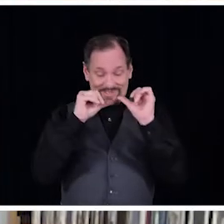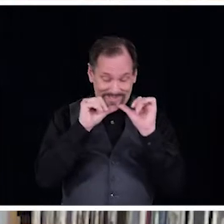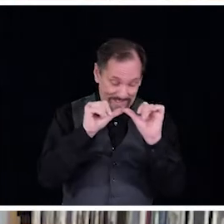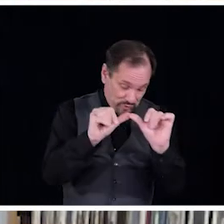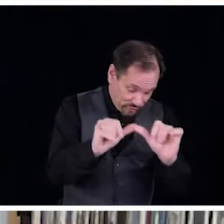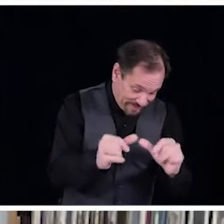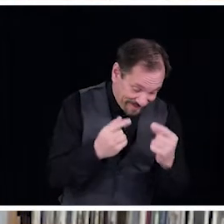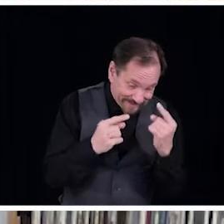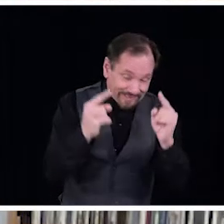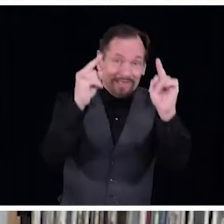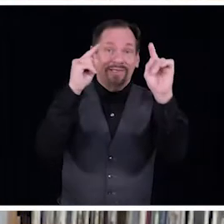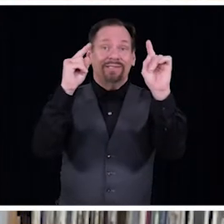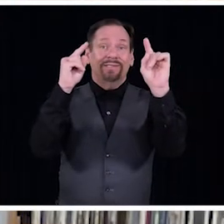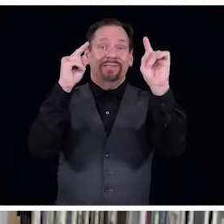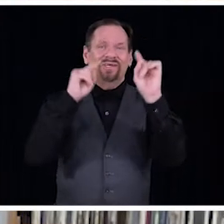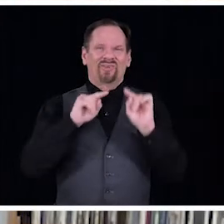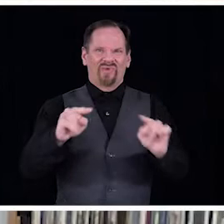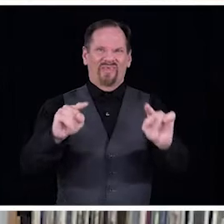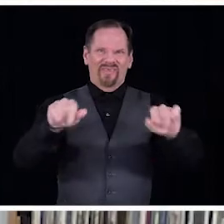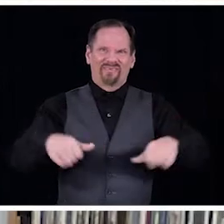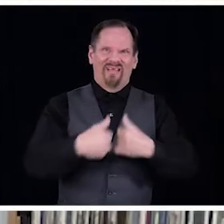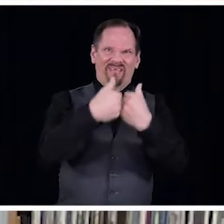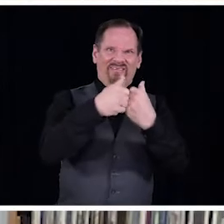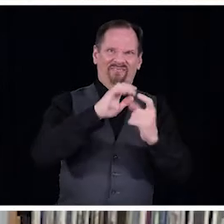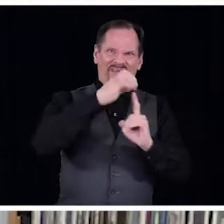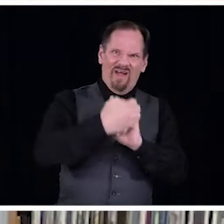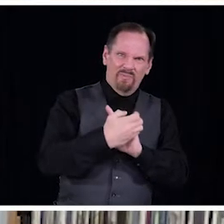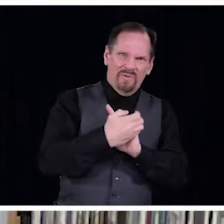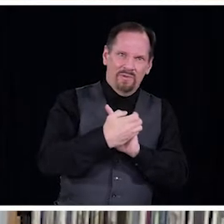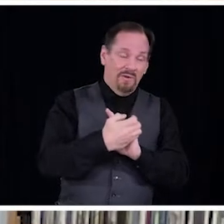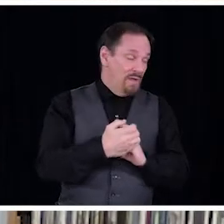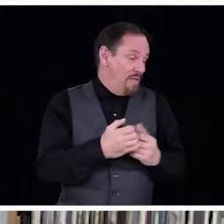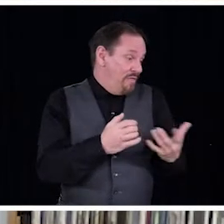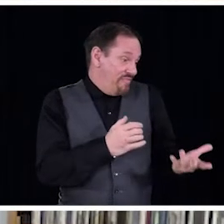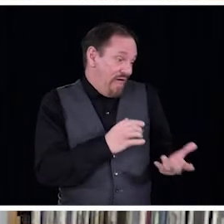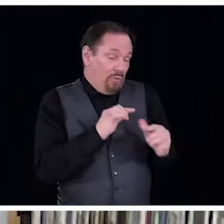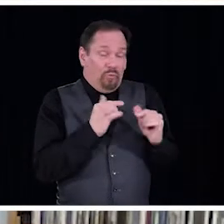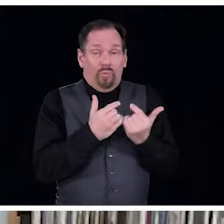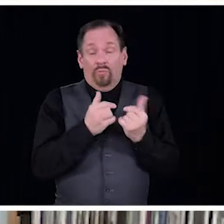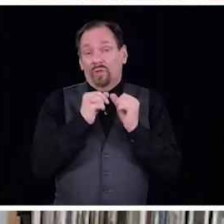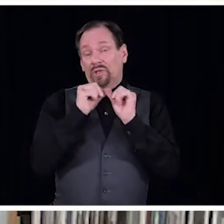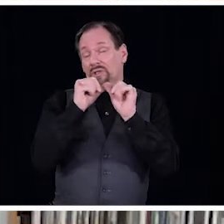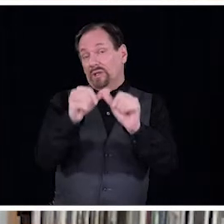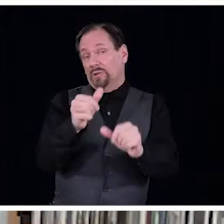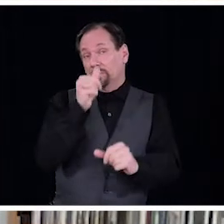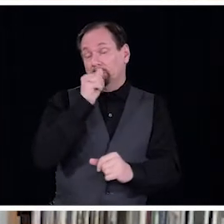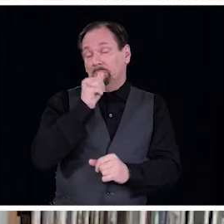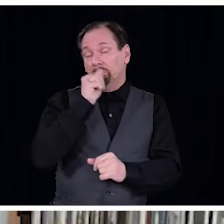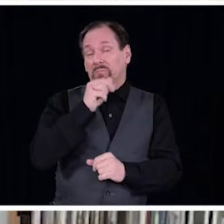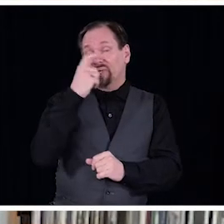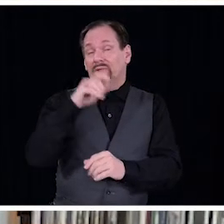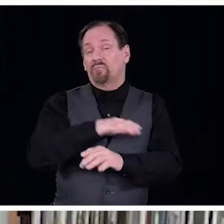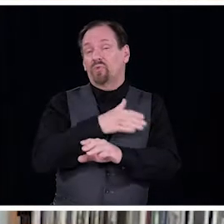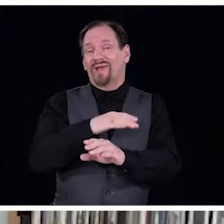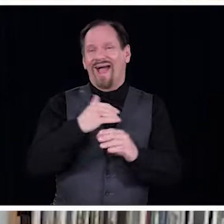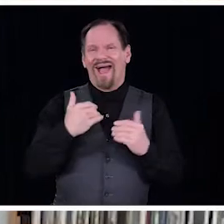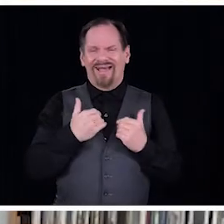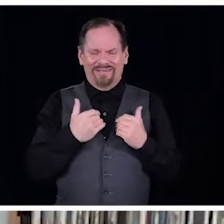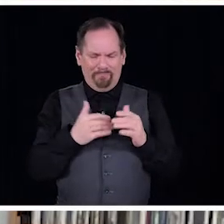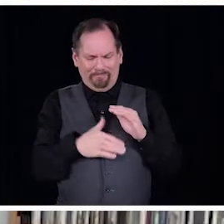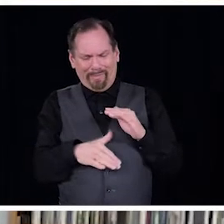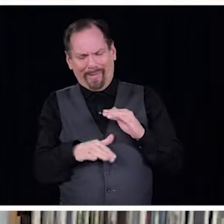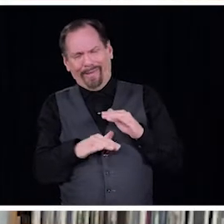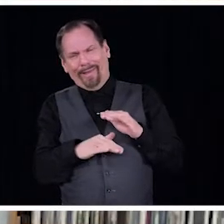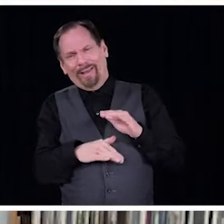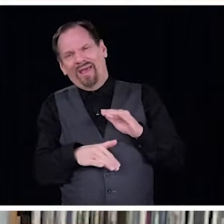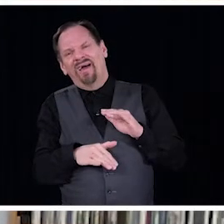a hostile climate. They endure because the music expresses a very fundamental, very necessary urge, the human urge to